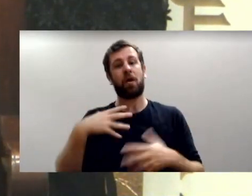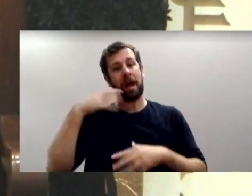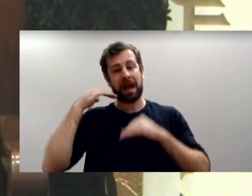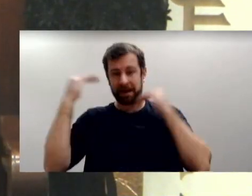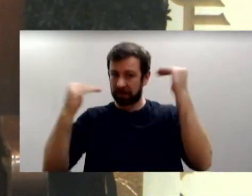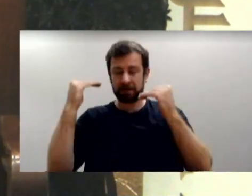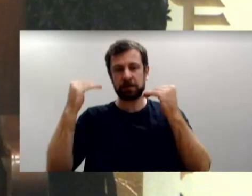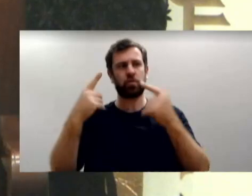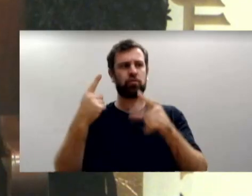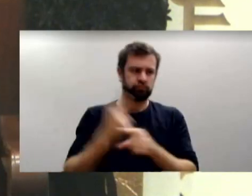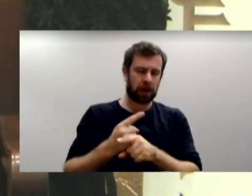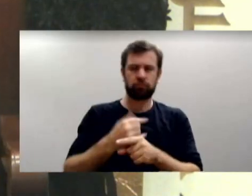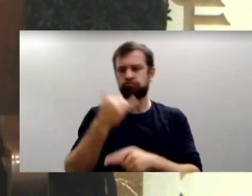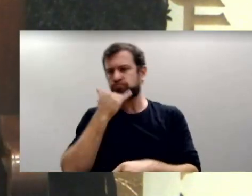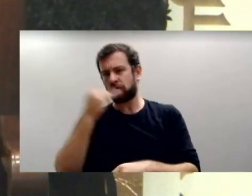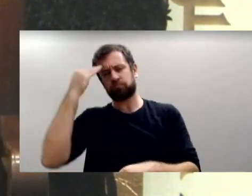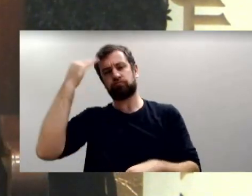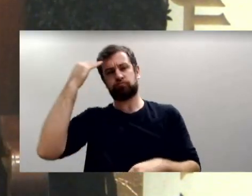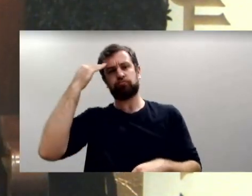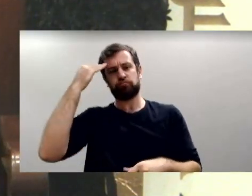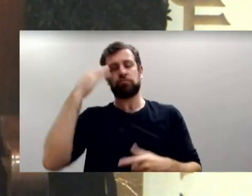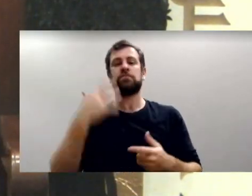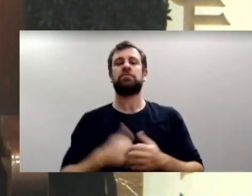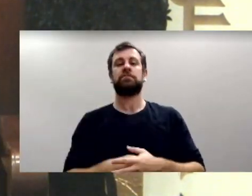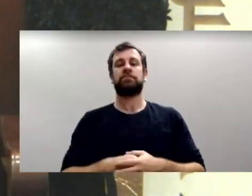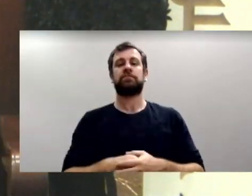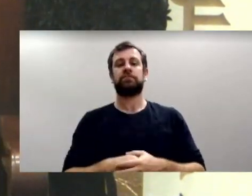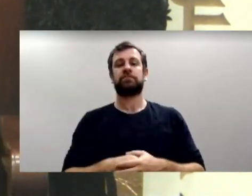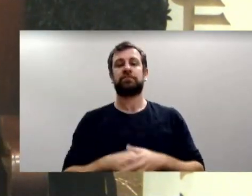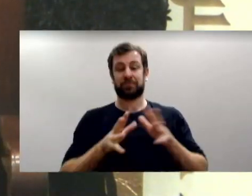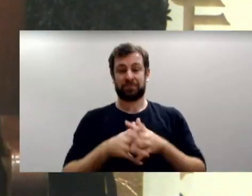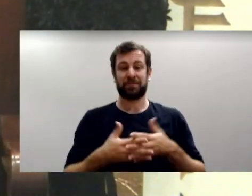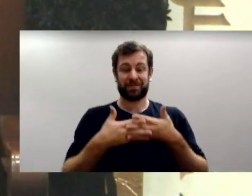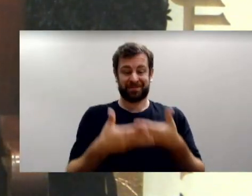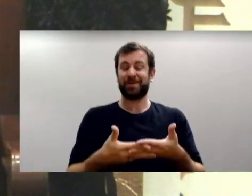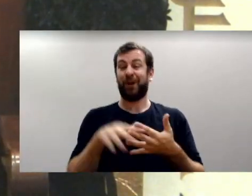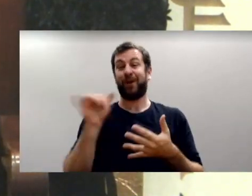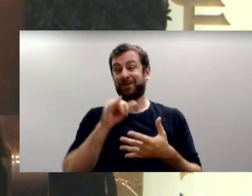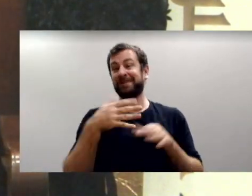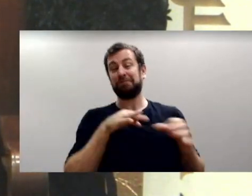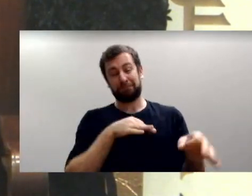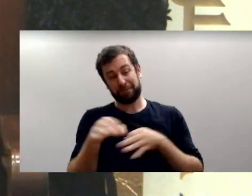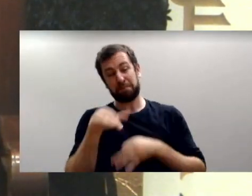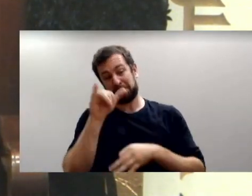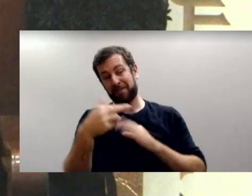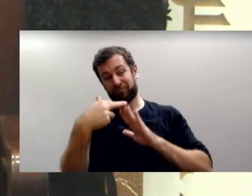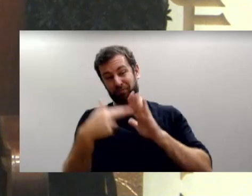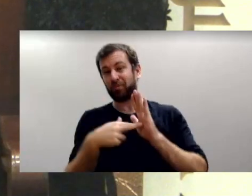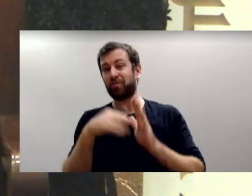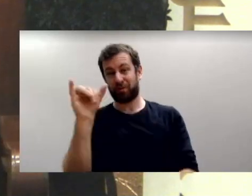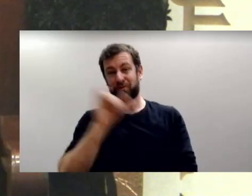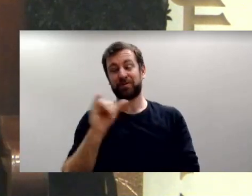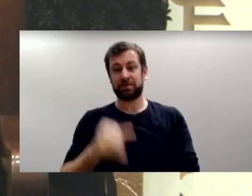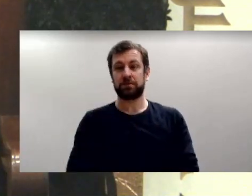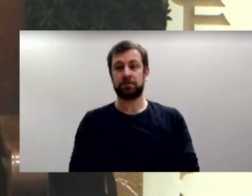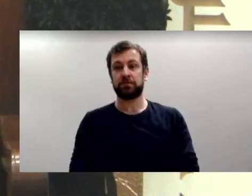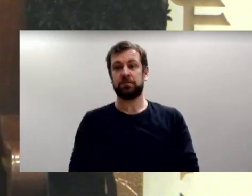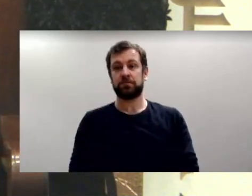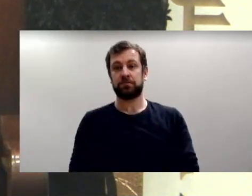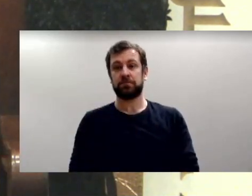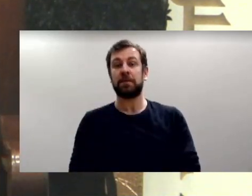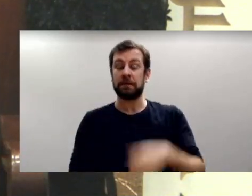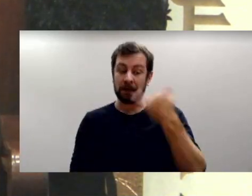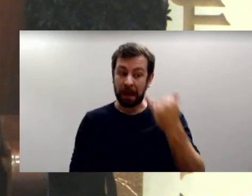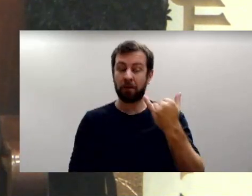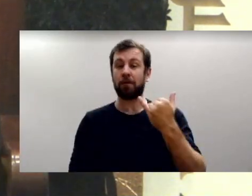of what is right and wrong. You know, Quran actually explains even that ruling, that now there are